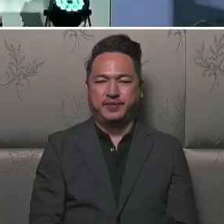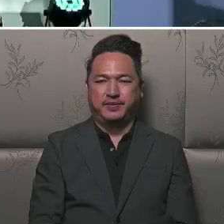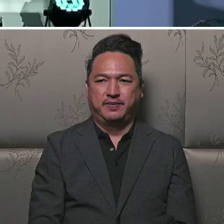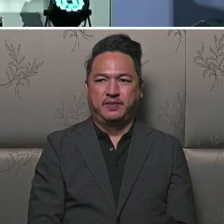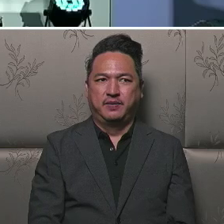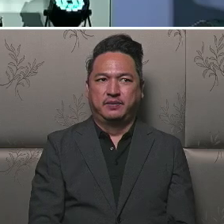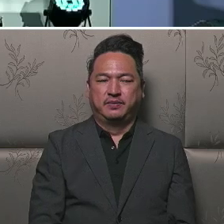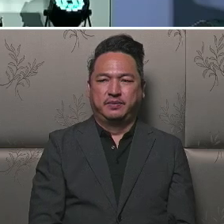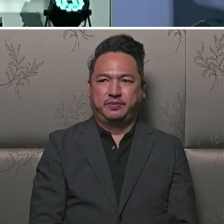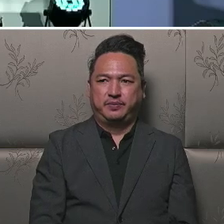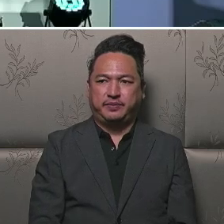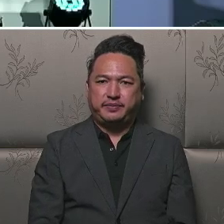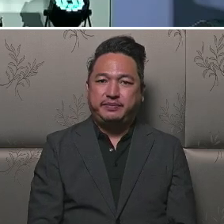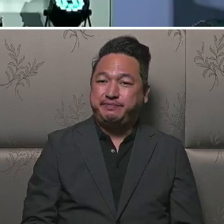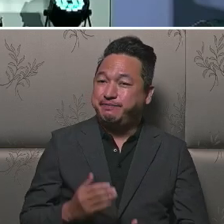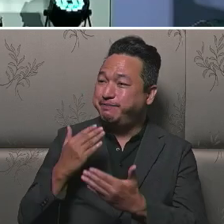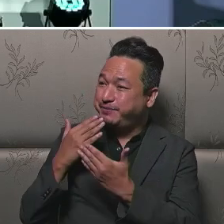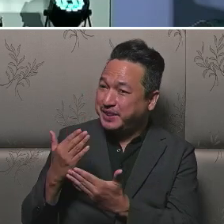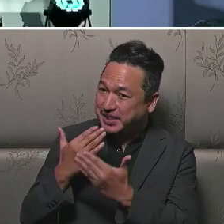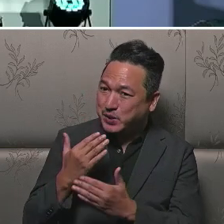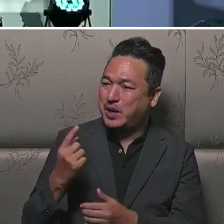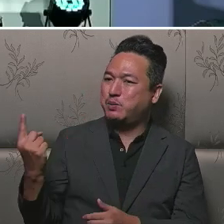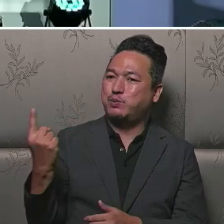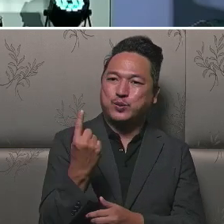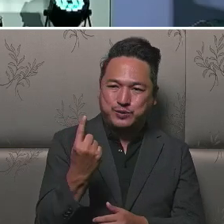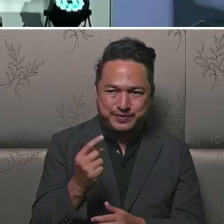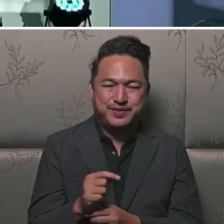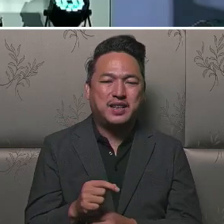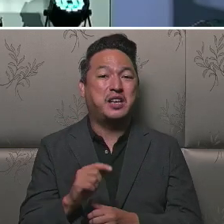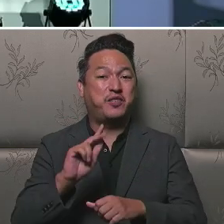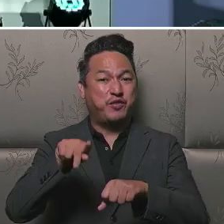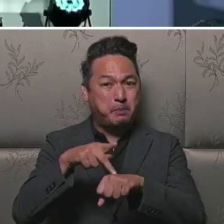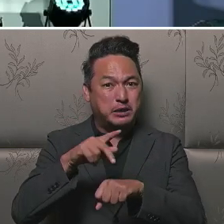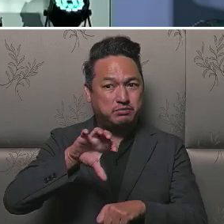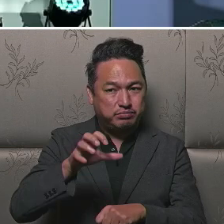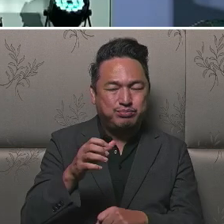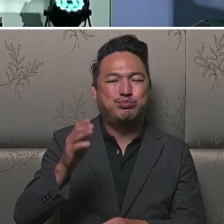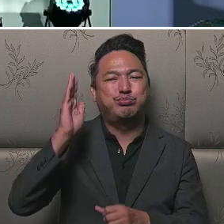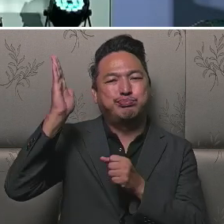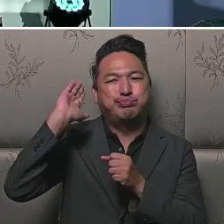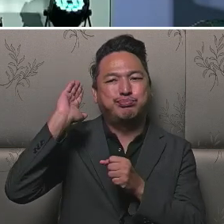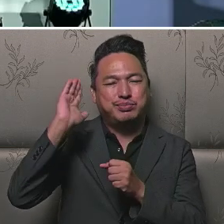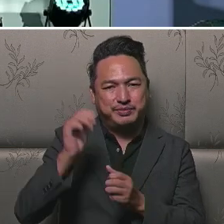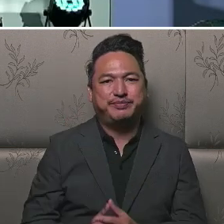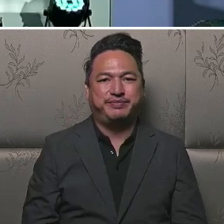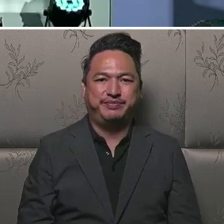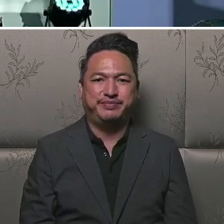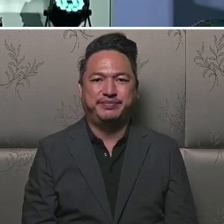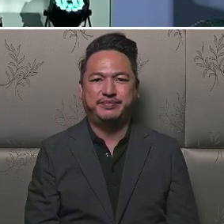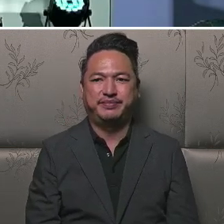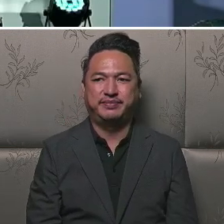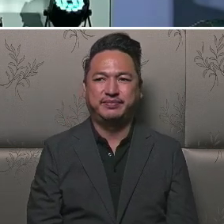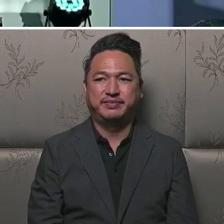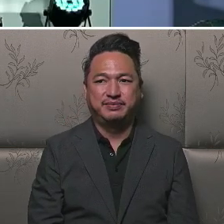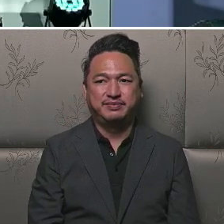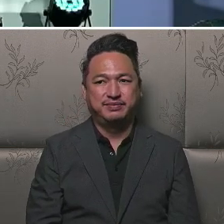Thank you very much, just on time. That was really, really intriguing. We have learned that